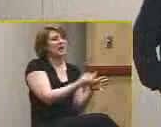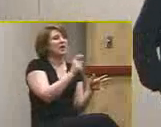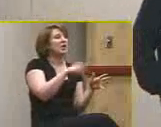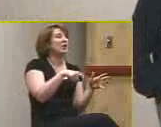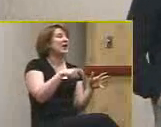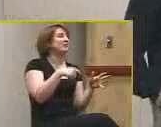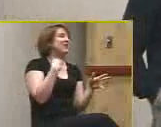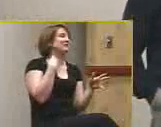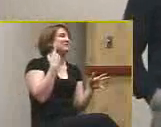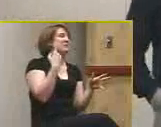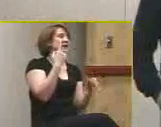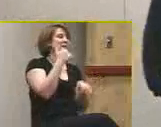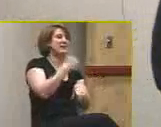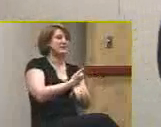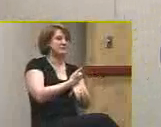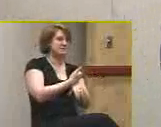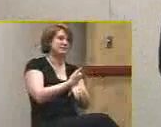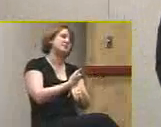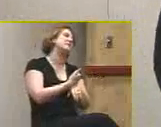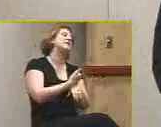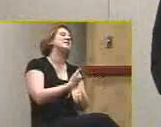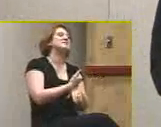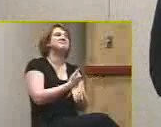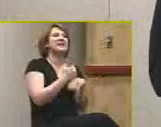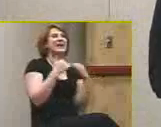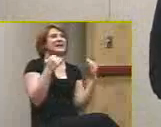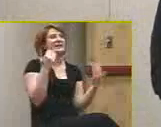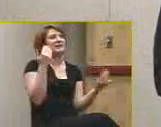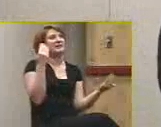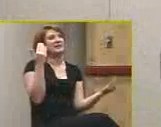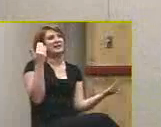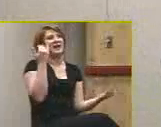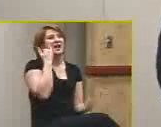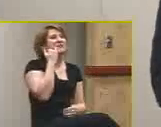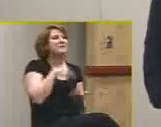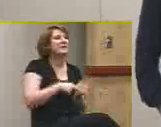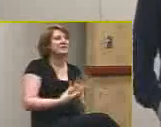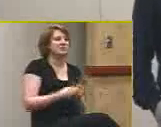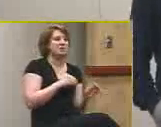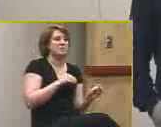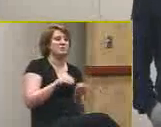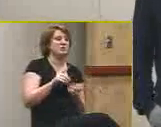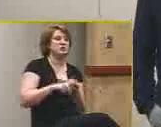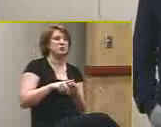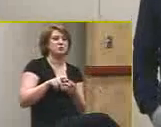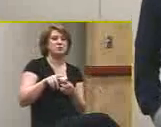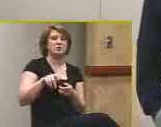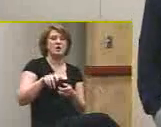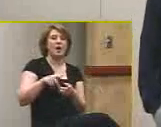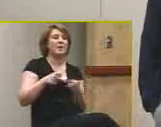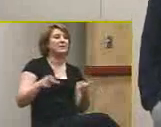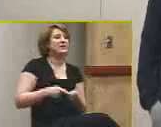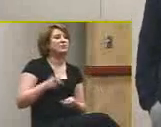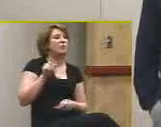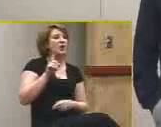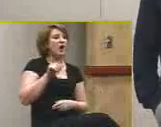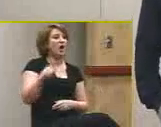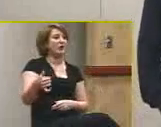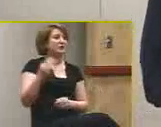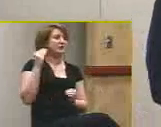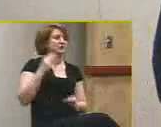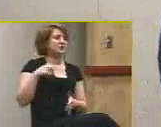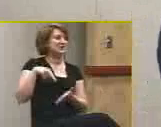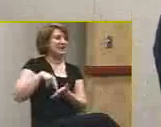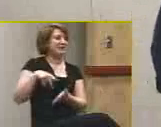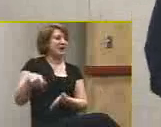to have something in place. Even if it means we might have to move him to a place where another teacher can stand there. But you can't,